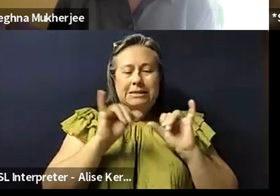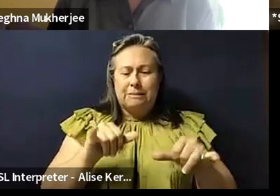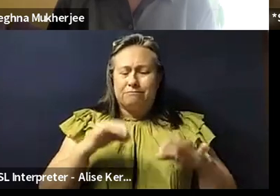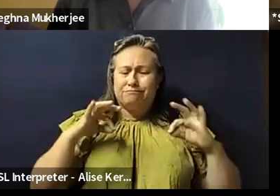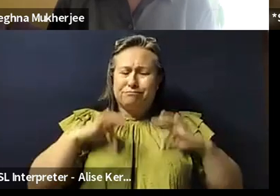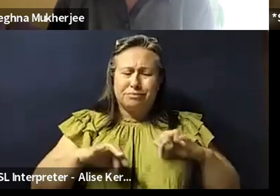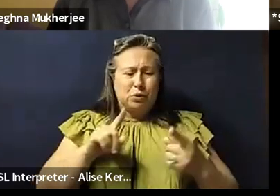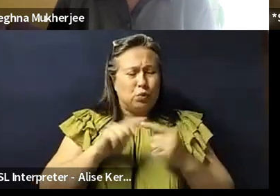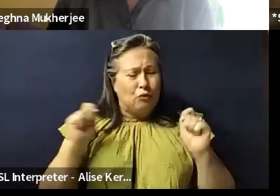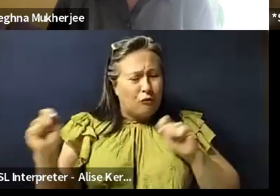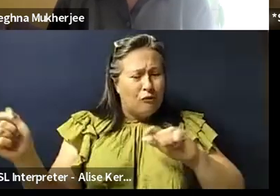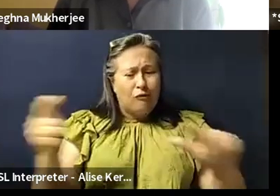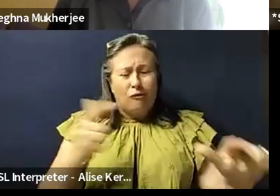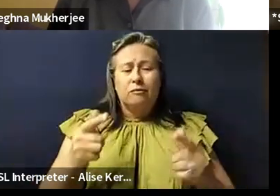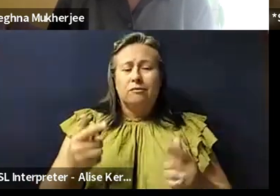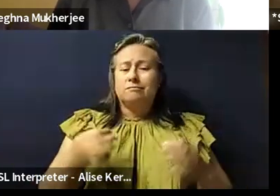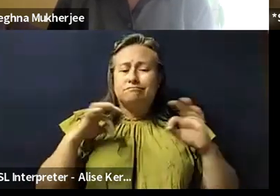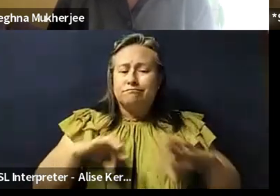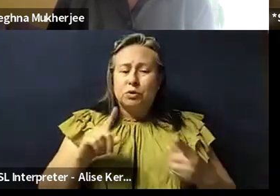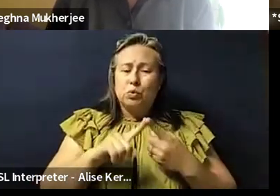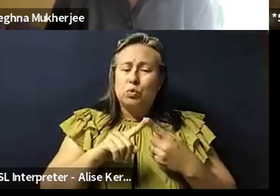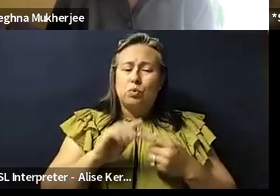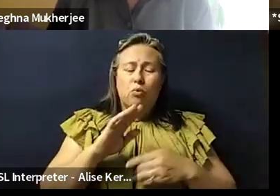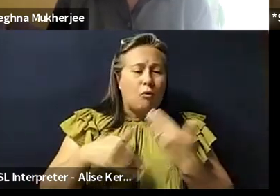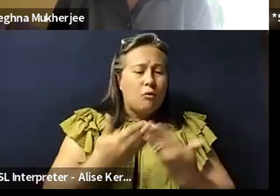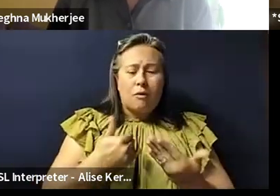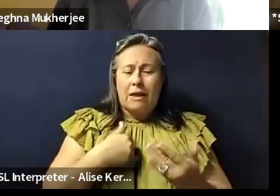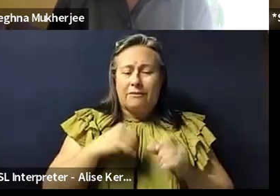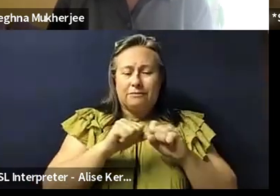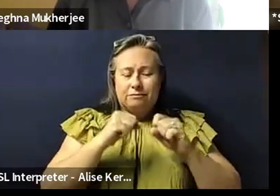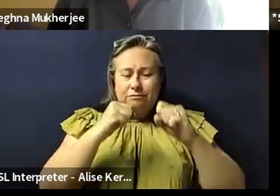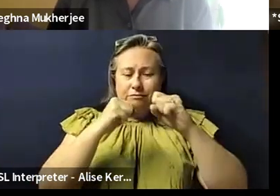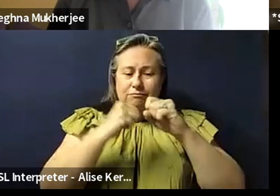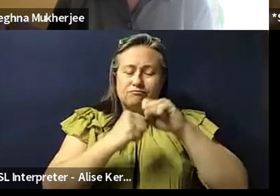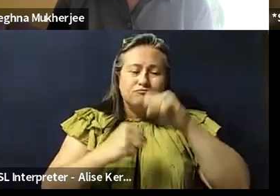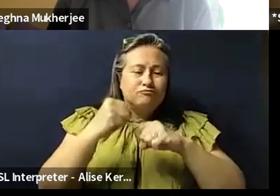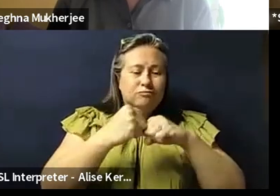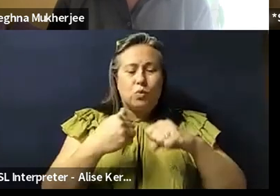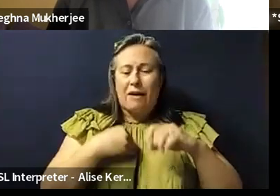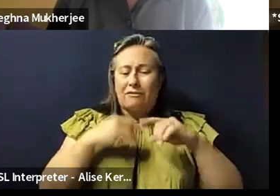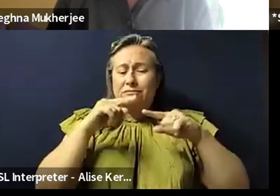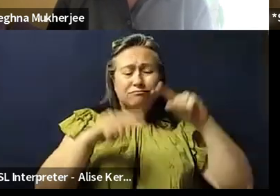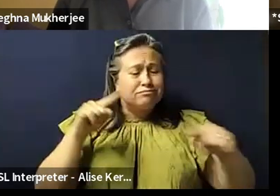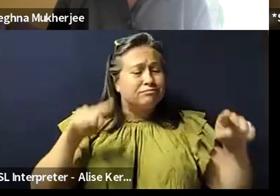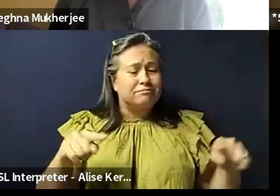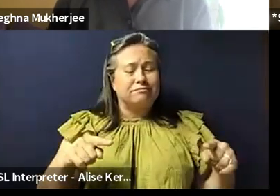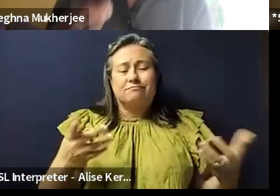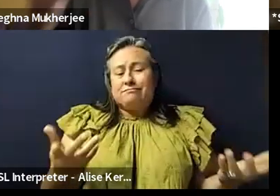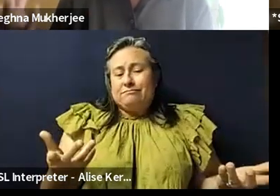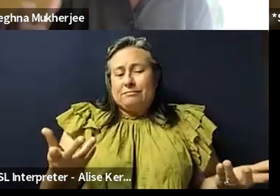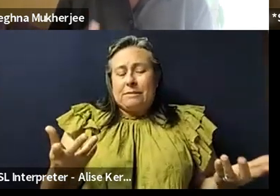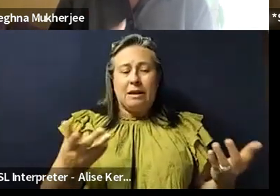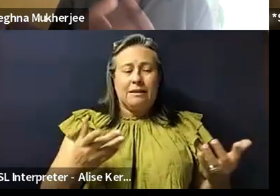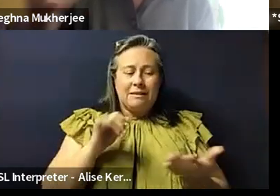to everybody. It is advantageous to everybody to have structures that promote diverse existences. And so I think, I mean, that's